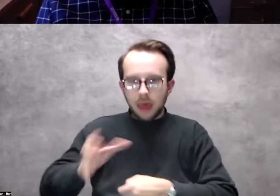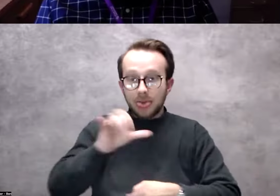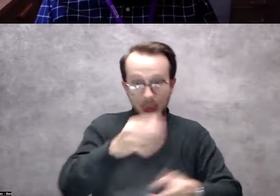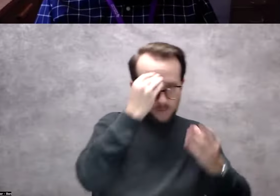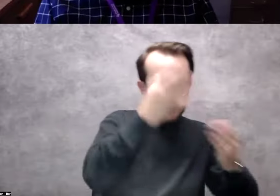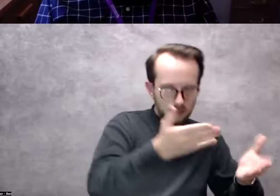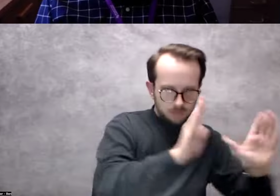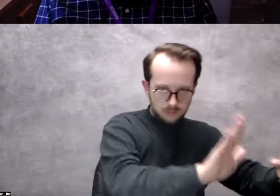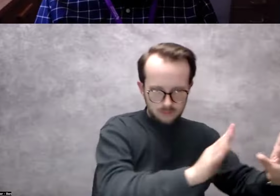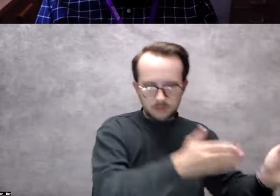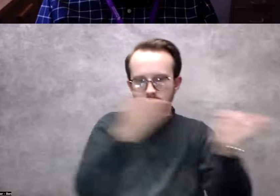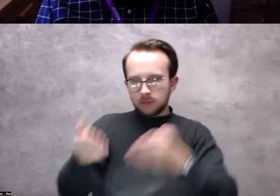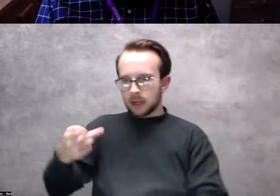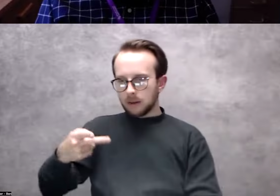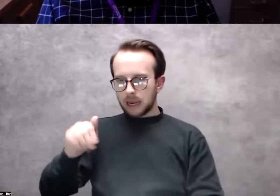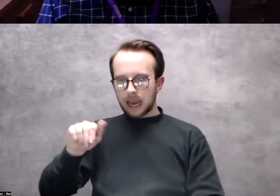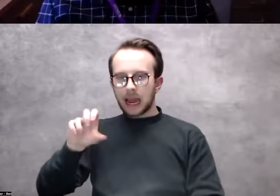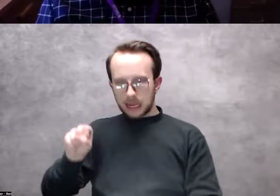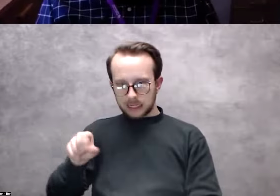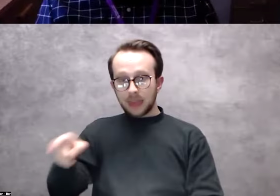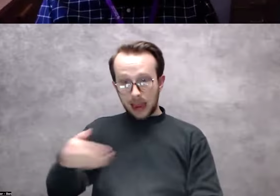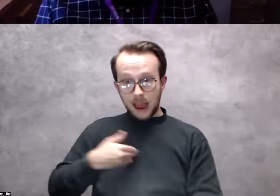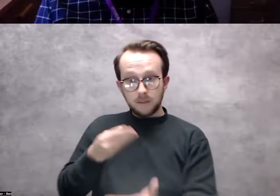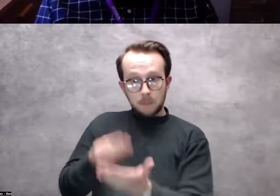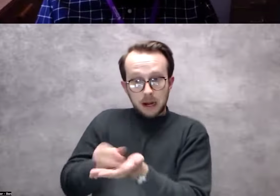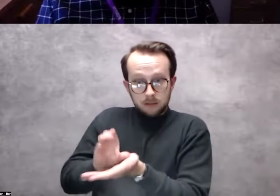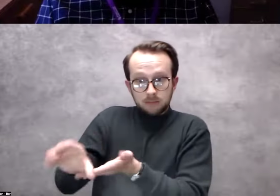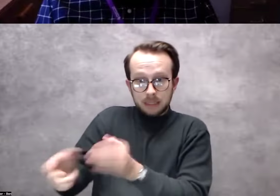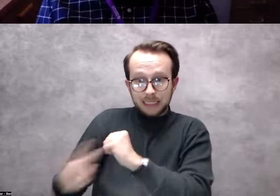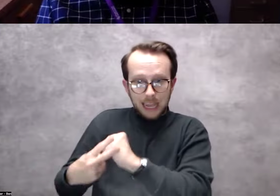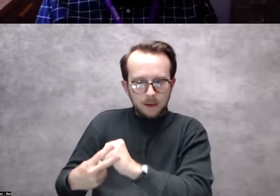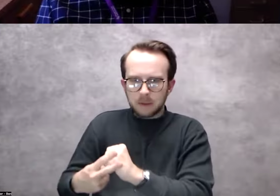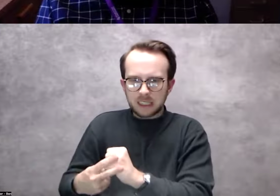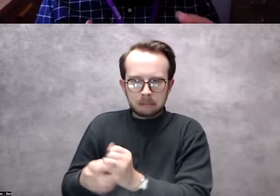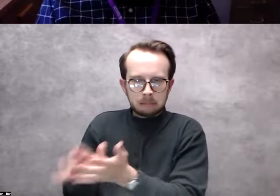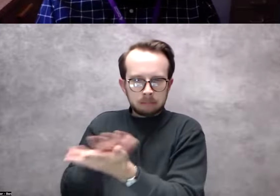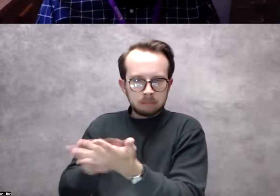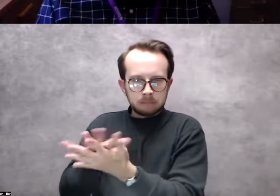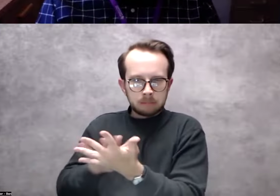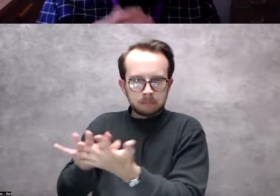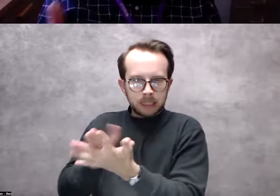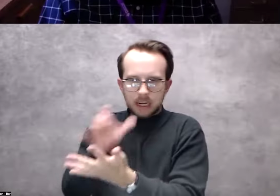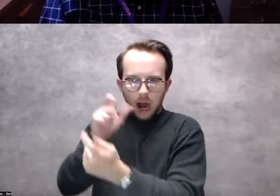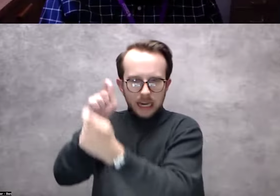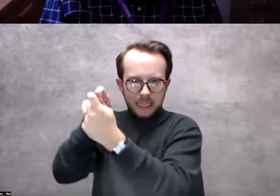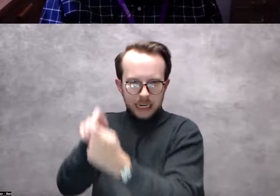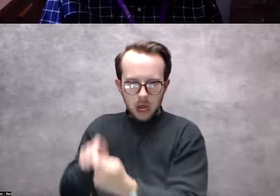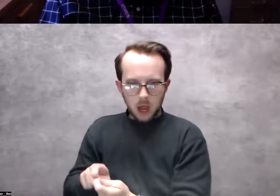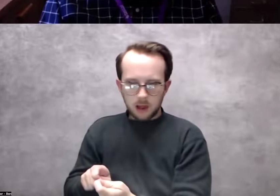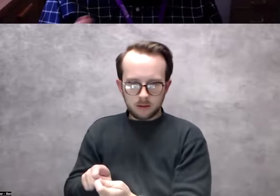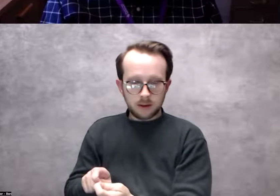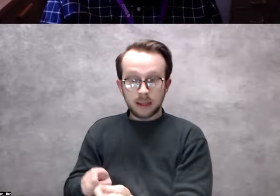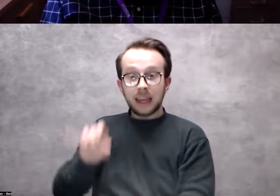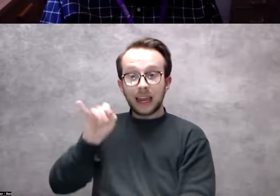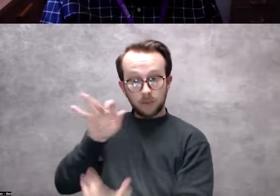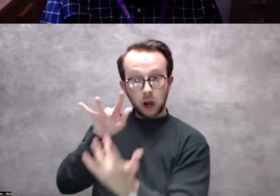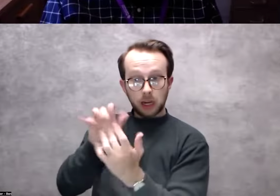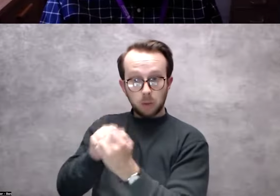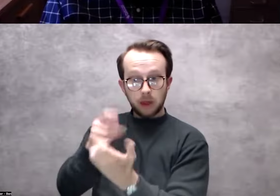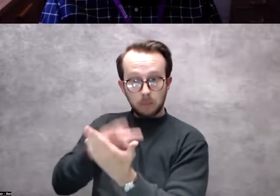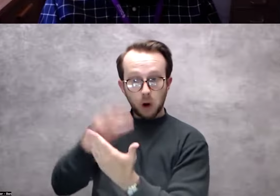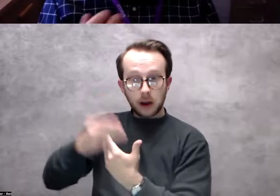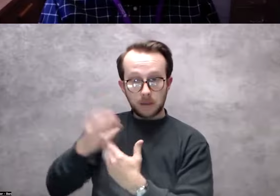PAS, there's set aside funds, but that you don't get as many details about what they really want. Now, if you talk to the program officer, you might get some